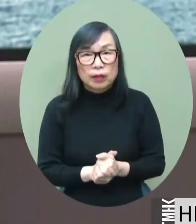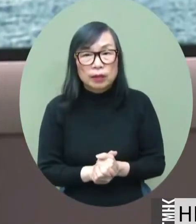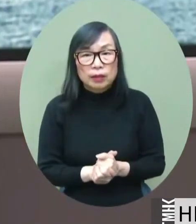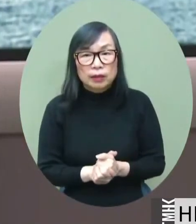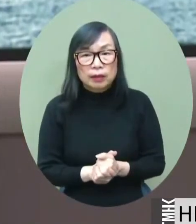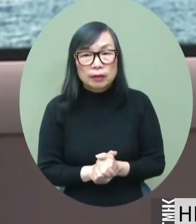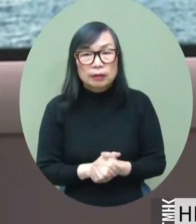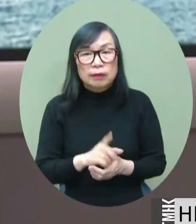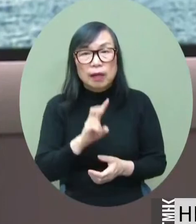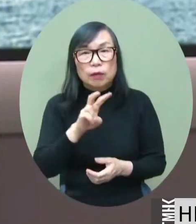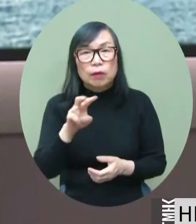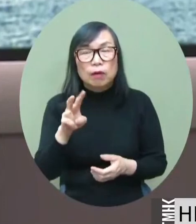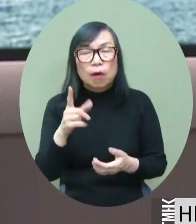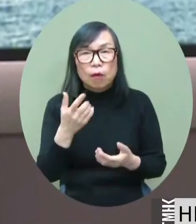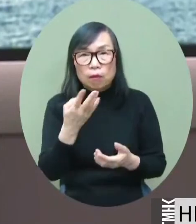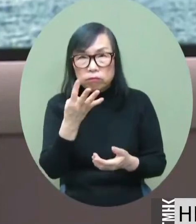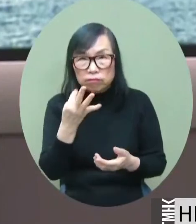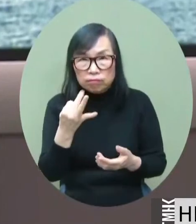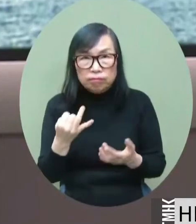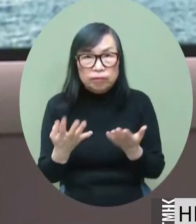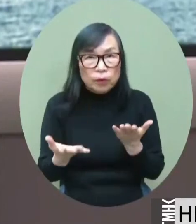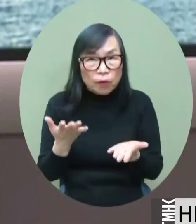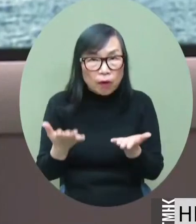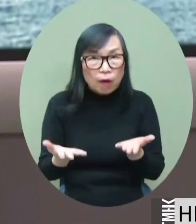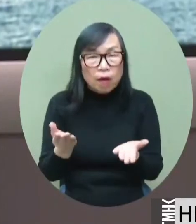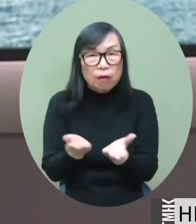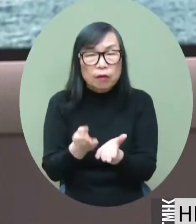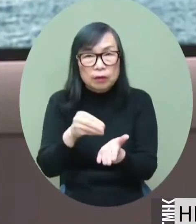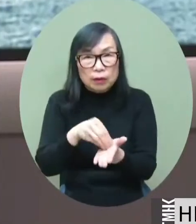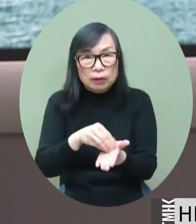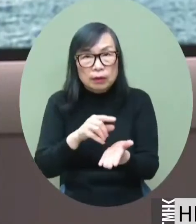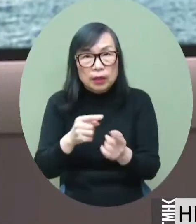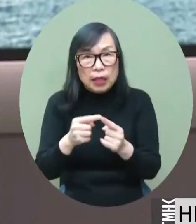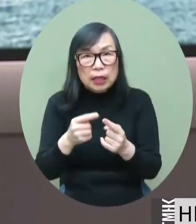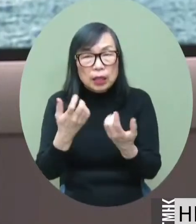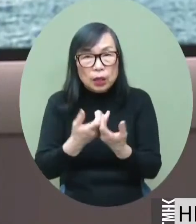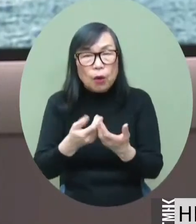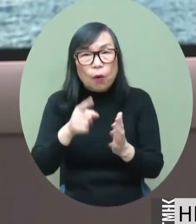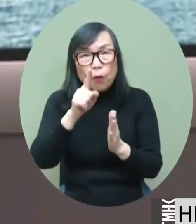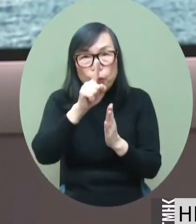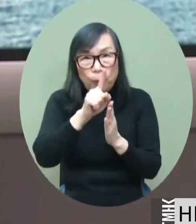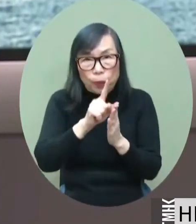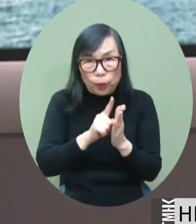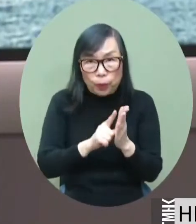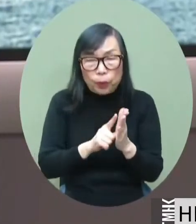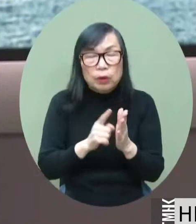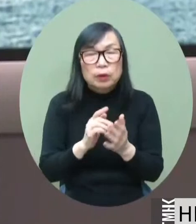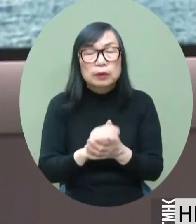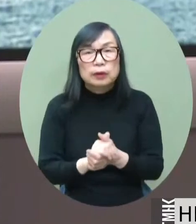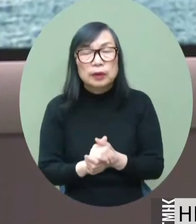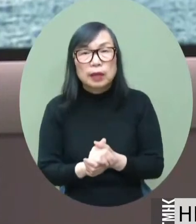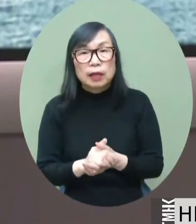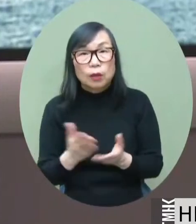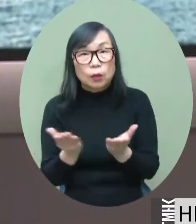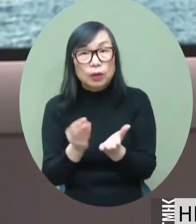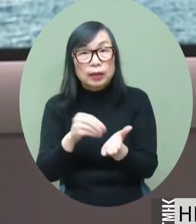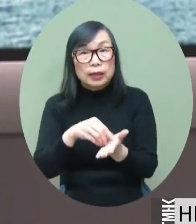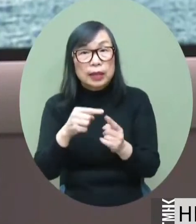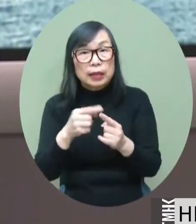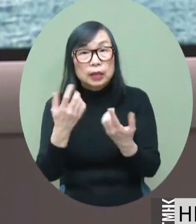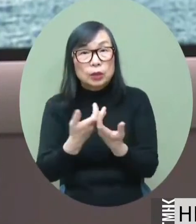many deaths. There can be a few possibilities. First, we have seen a continuous drop in the number